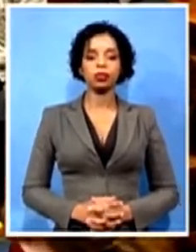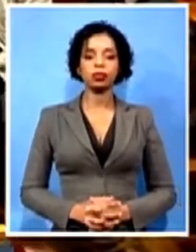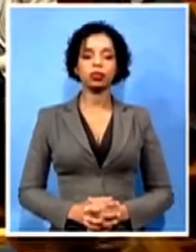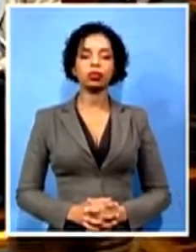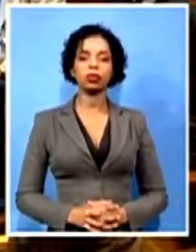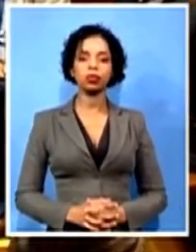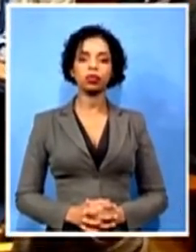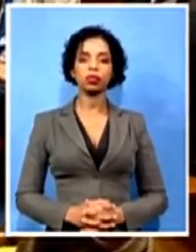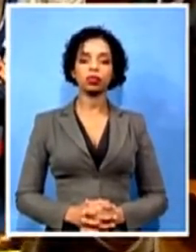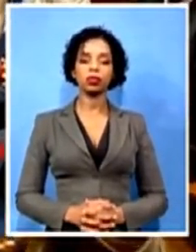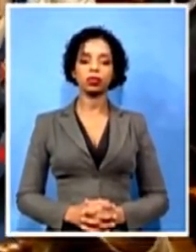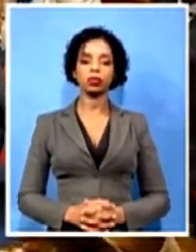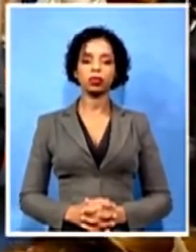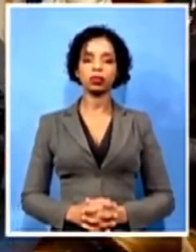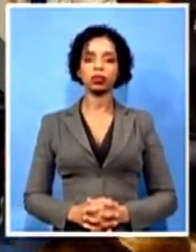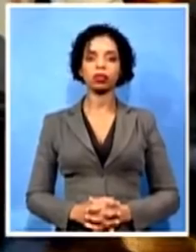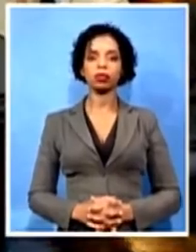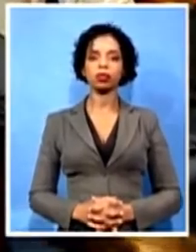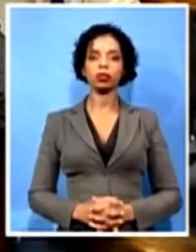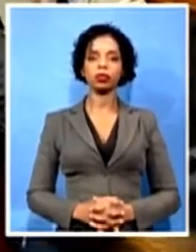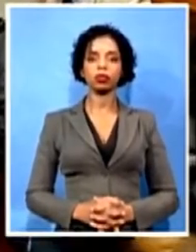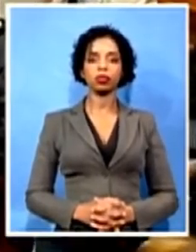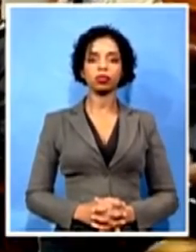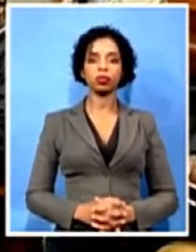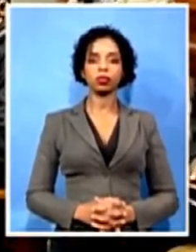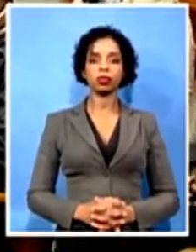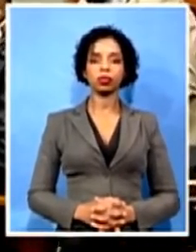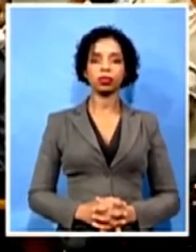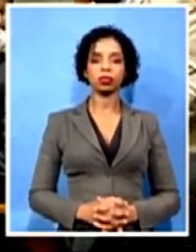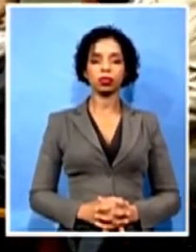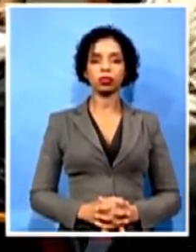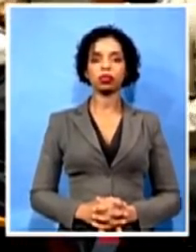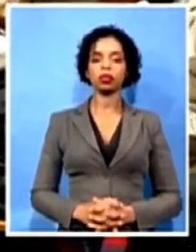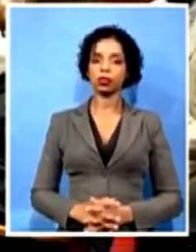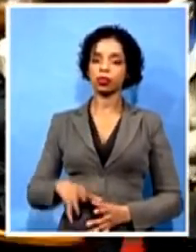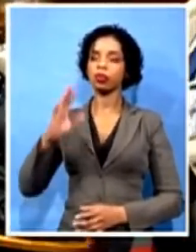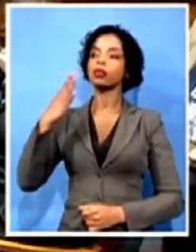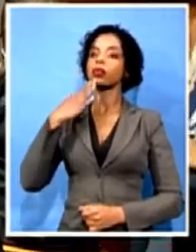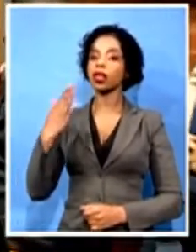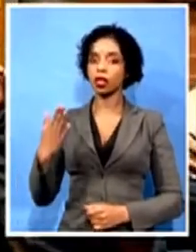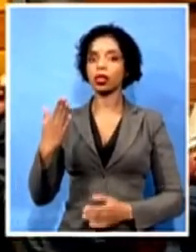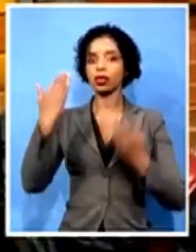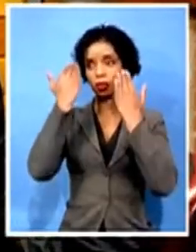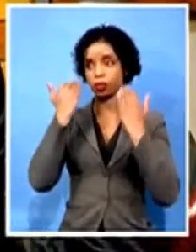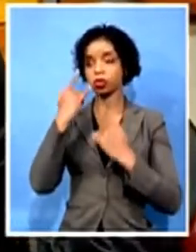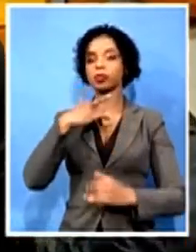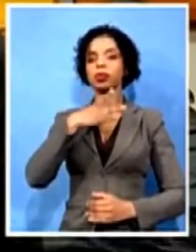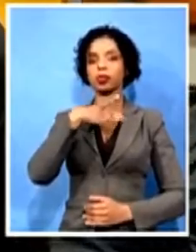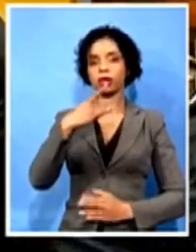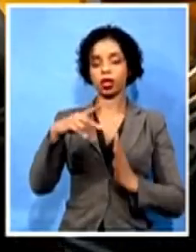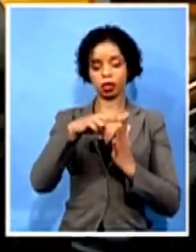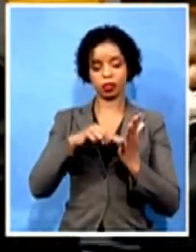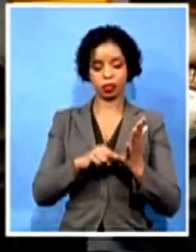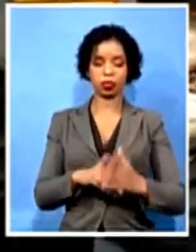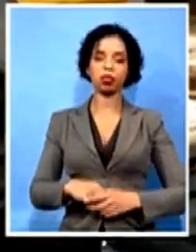Thank you, Worship. With the permission of the court, I'd like to read it into the record. Thank you. You may proceed. It reads as follows. It's an application for bail in terms of